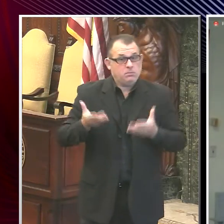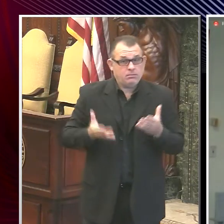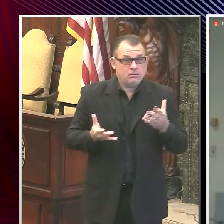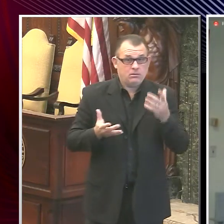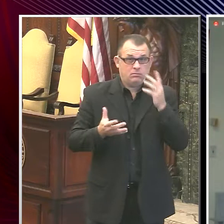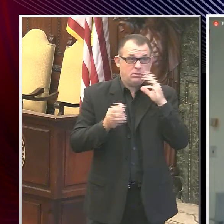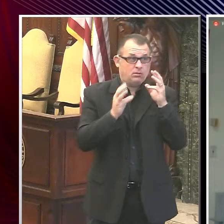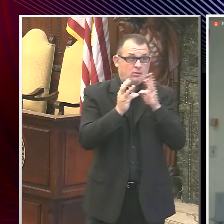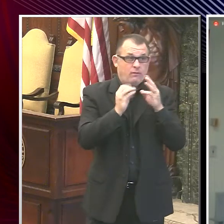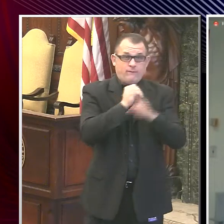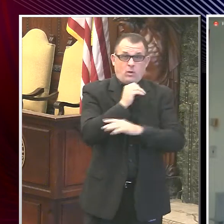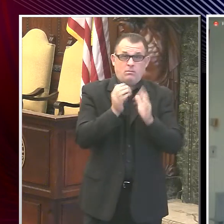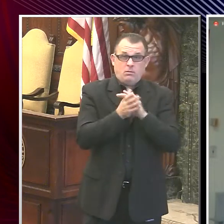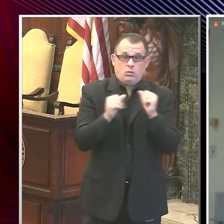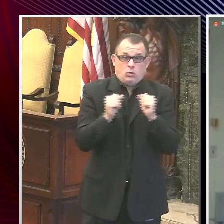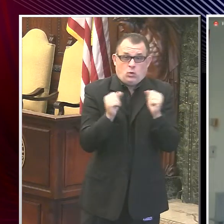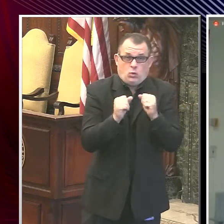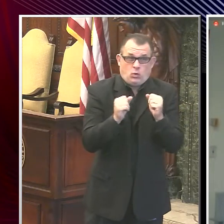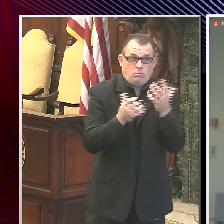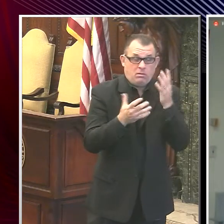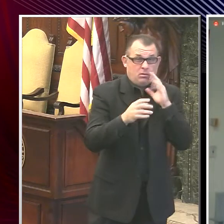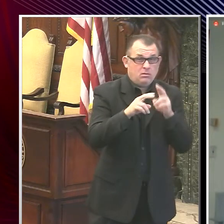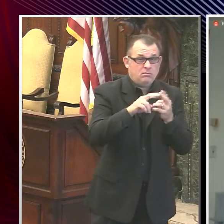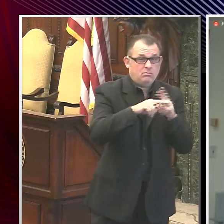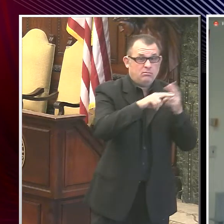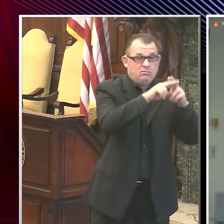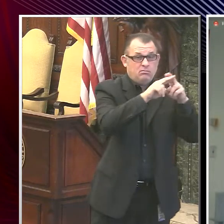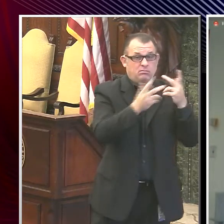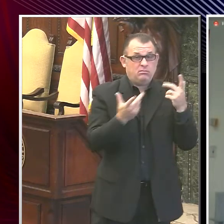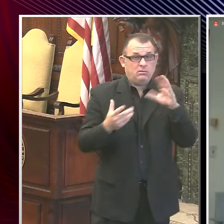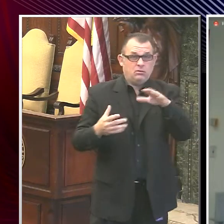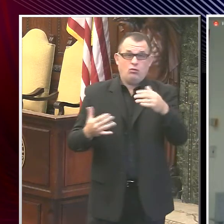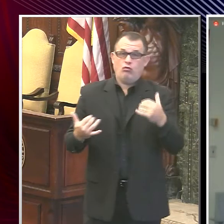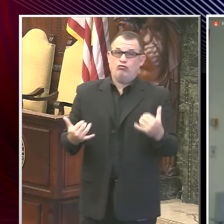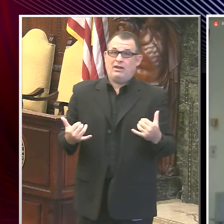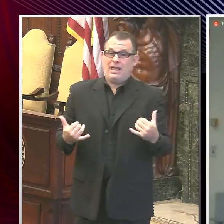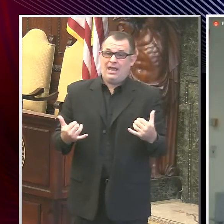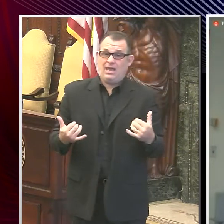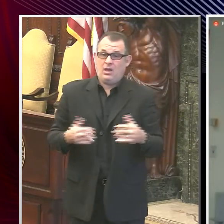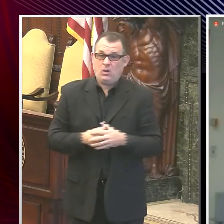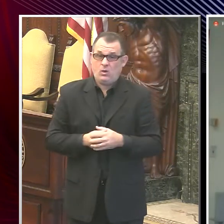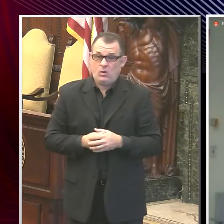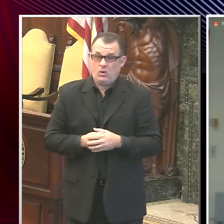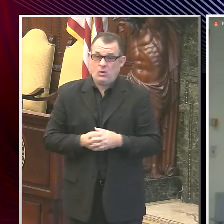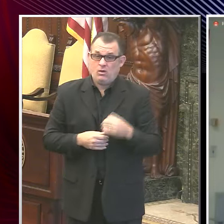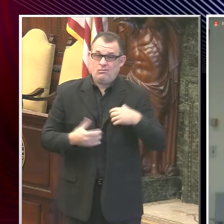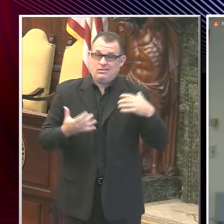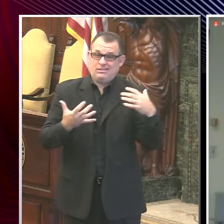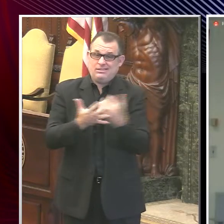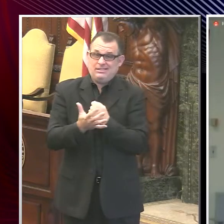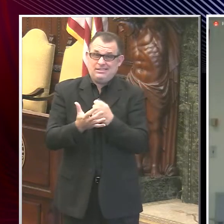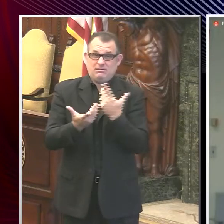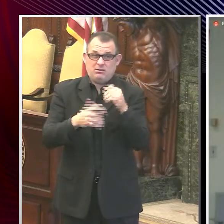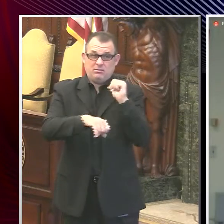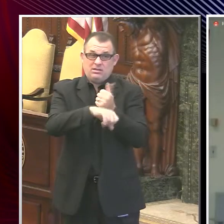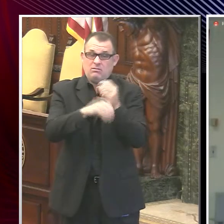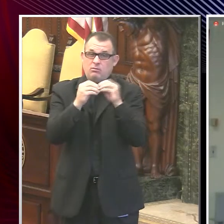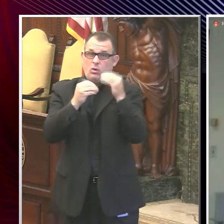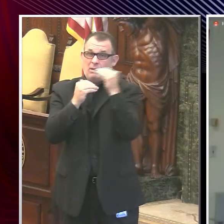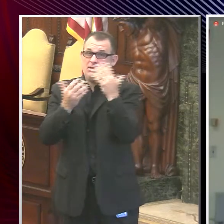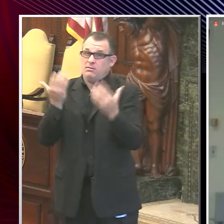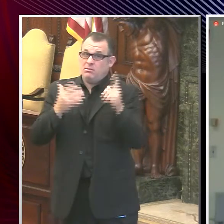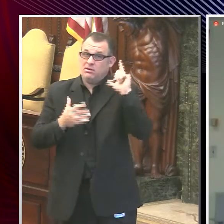all the work that we're doing. I want to put everyone on notice that if that's the case, that we may have more restrictions that we put in place as the season